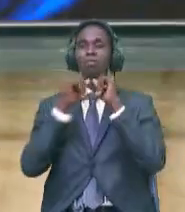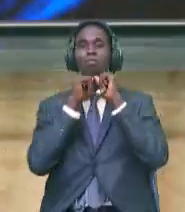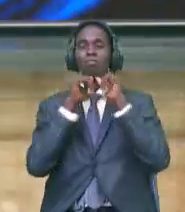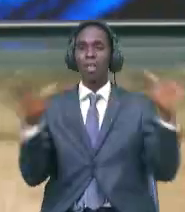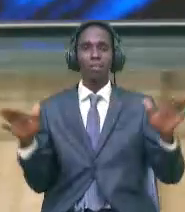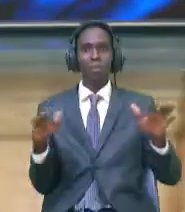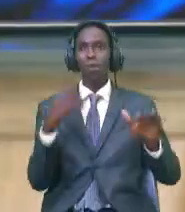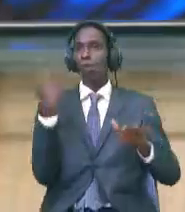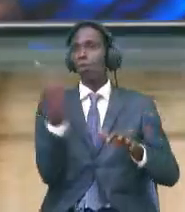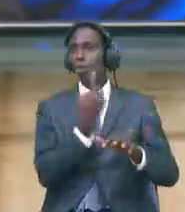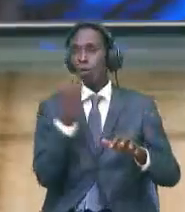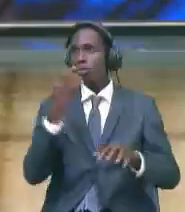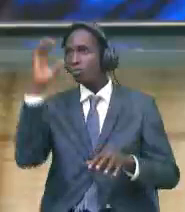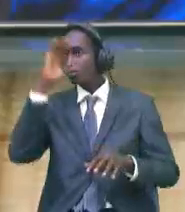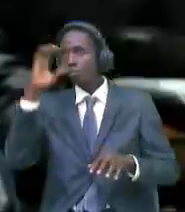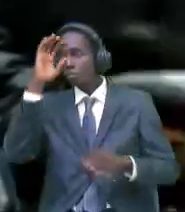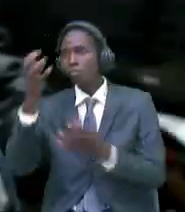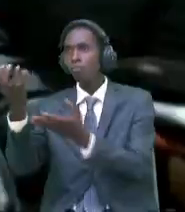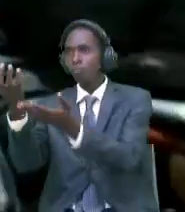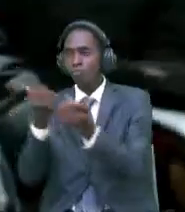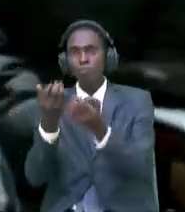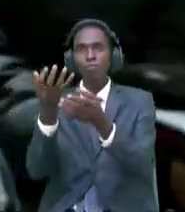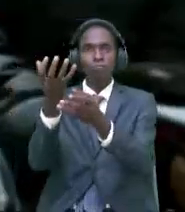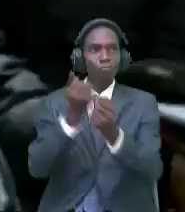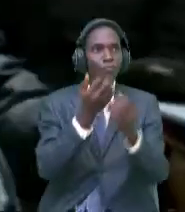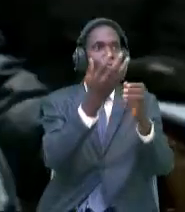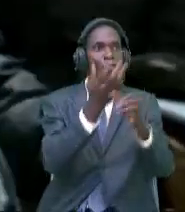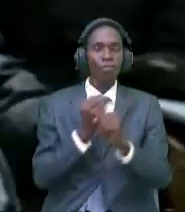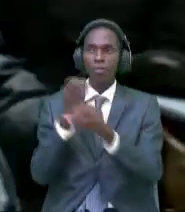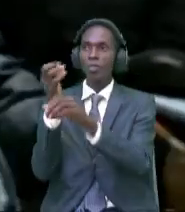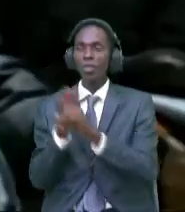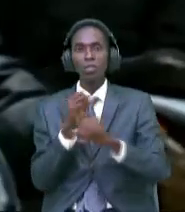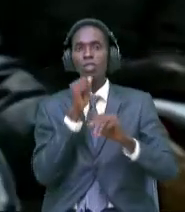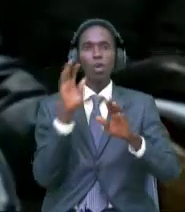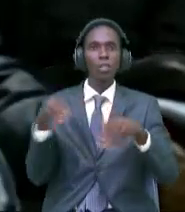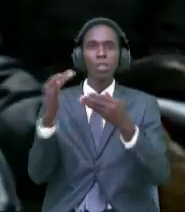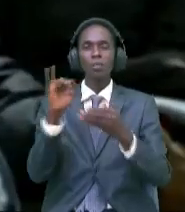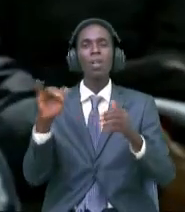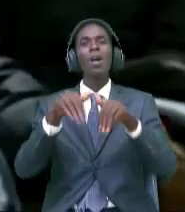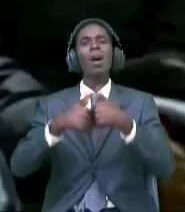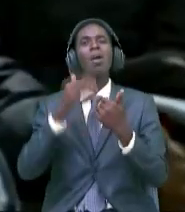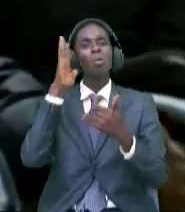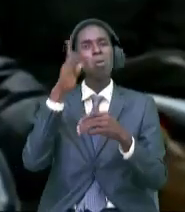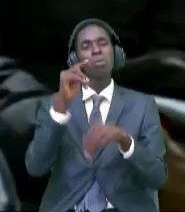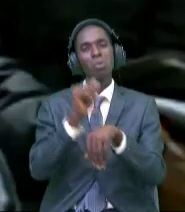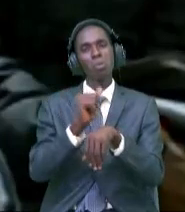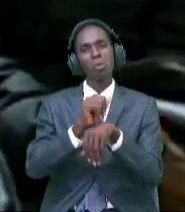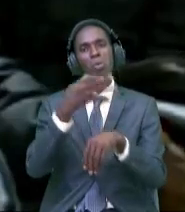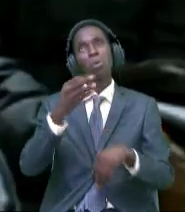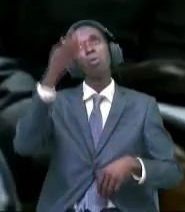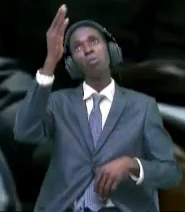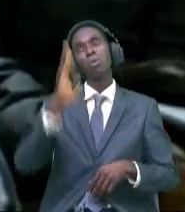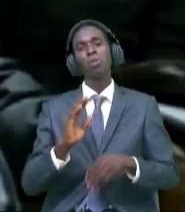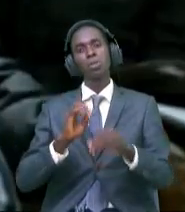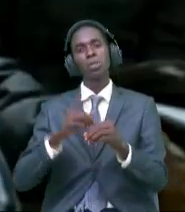always looking for other people to give, if everybody did like that, how will the work of God in the church prosper? It